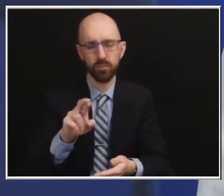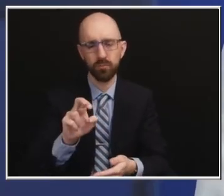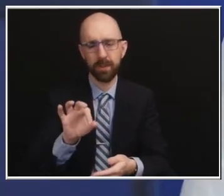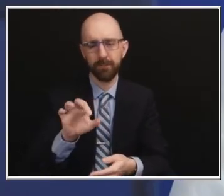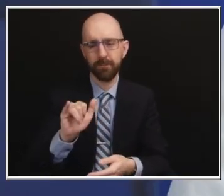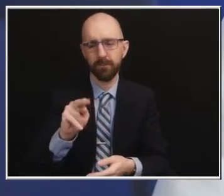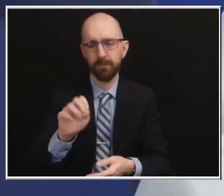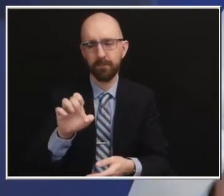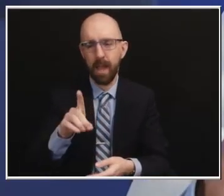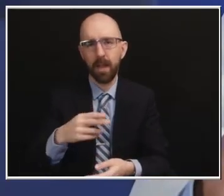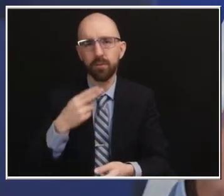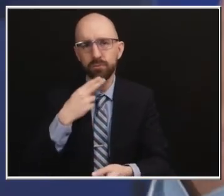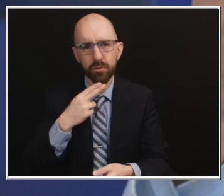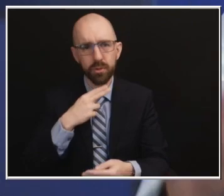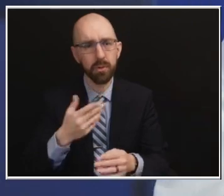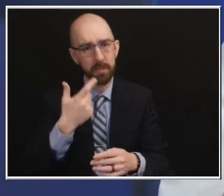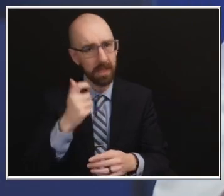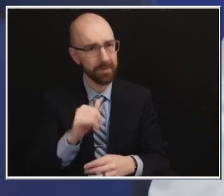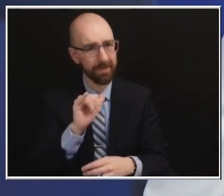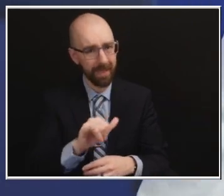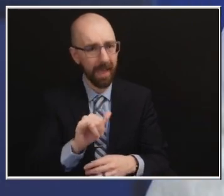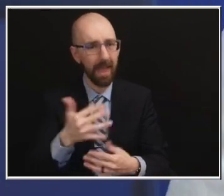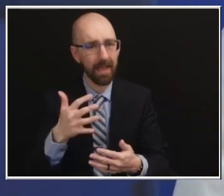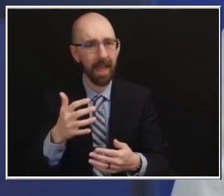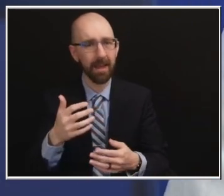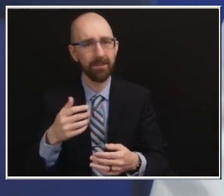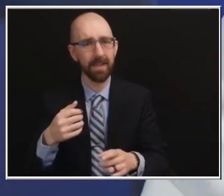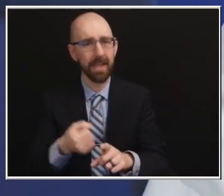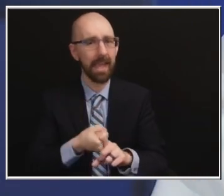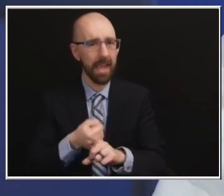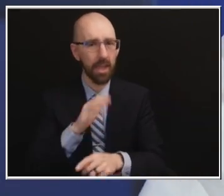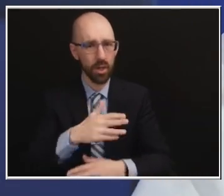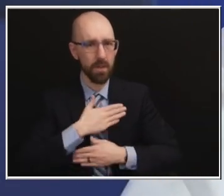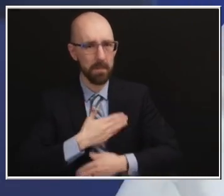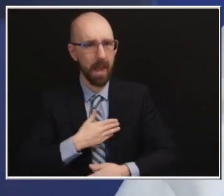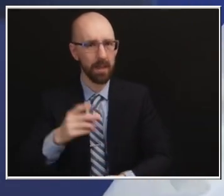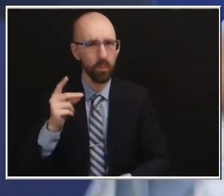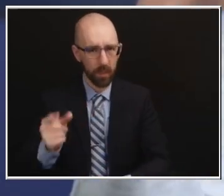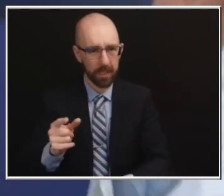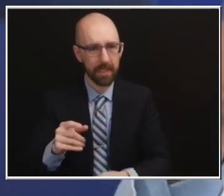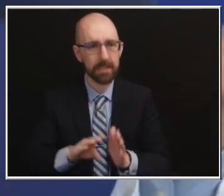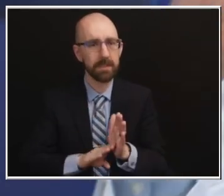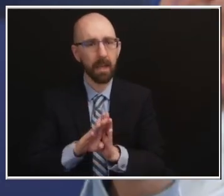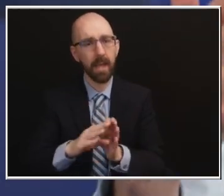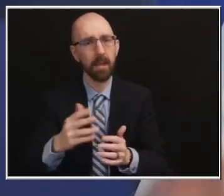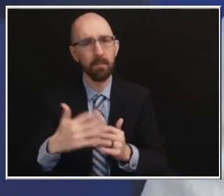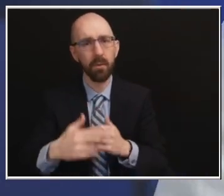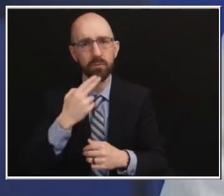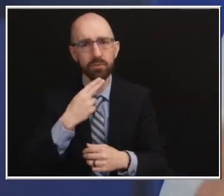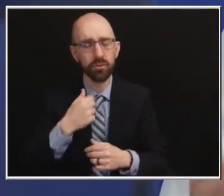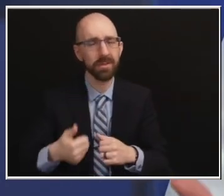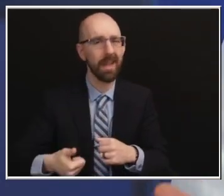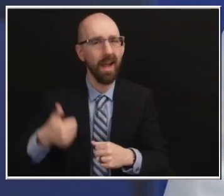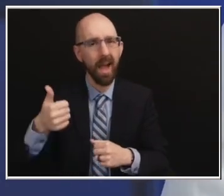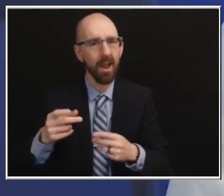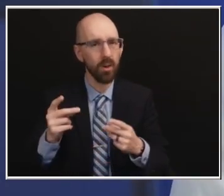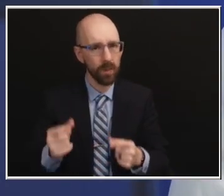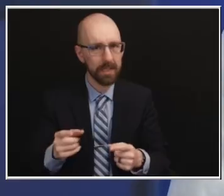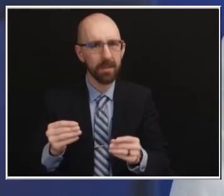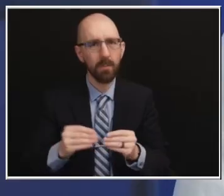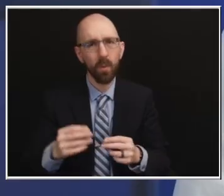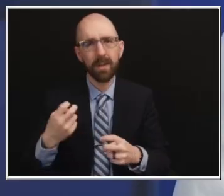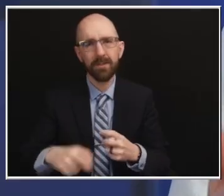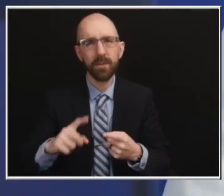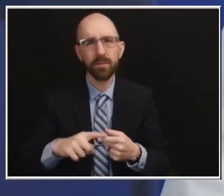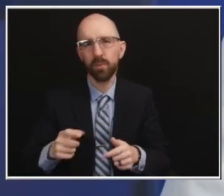sugars, those sort of hit your body more quickly and tend to spike blood sugars higher more quickly and are more difficult to